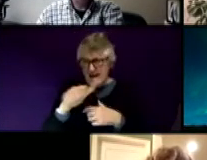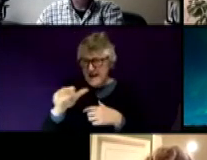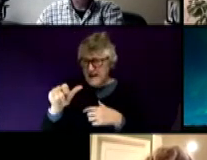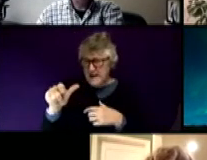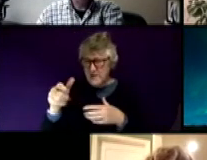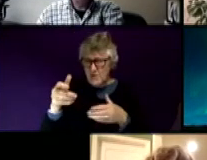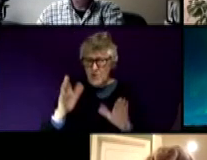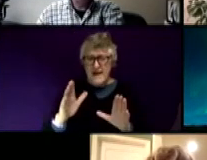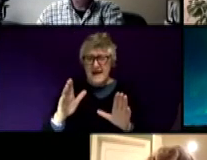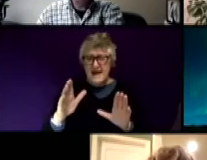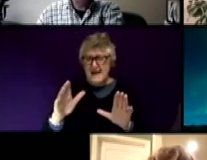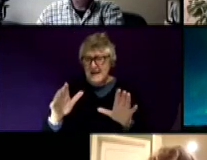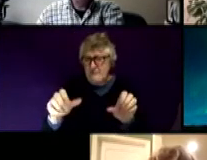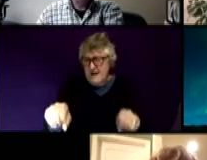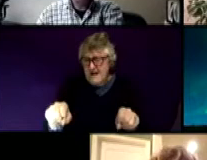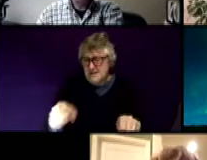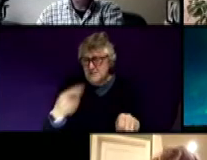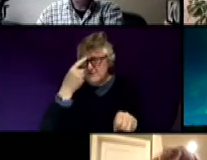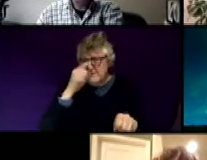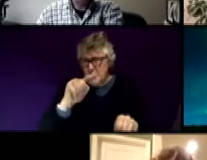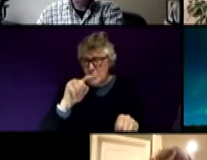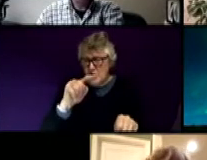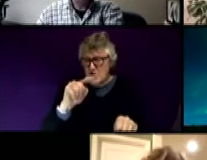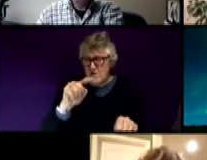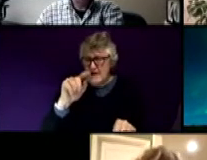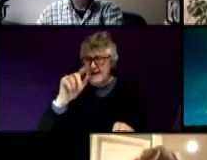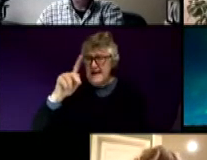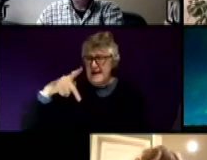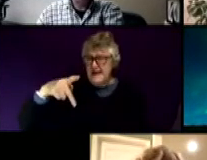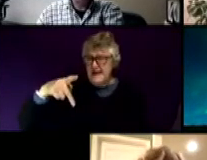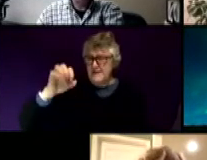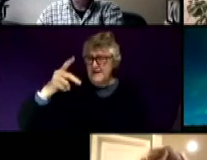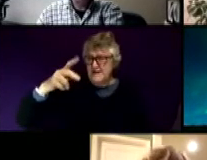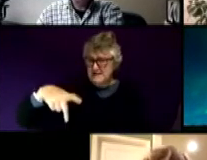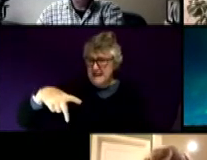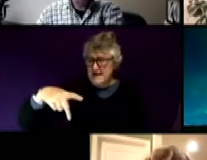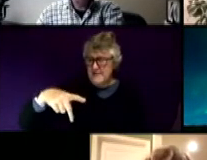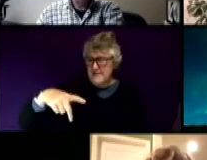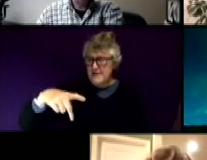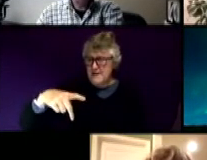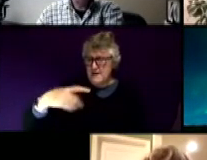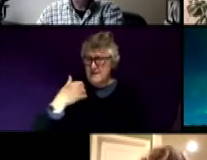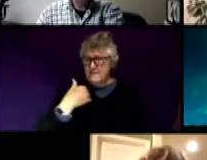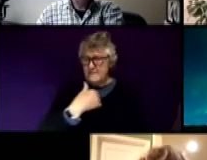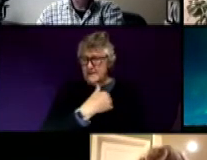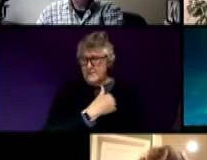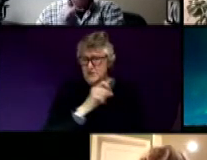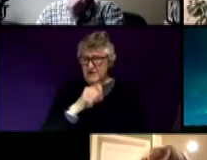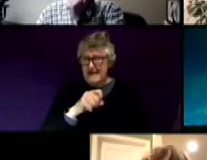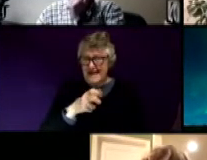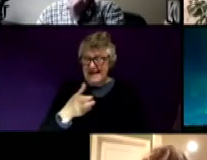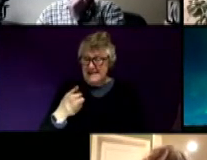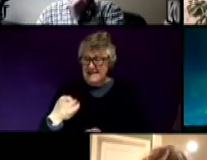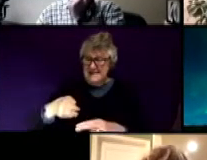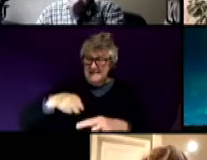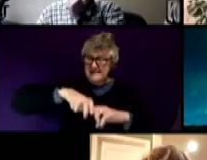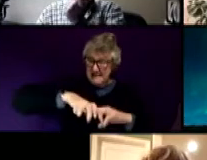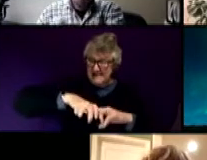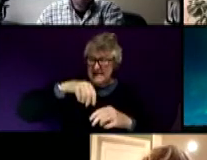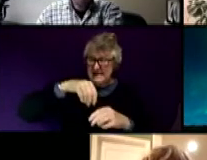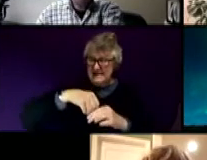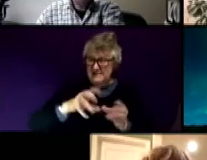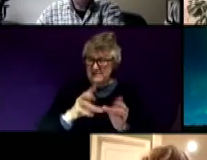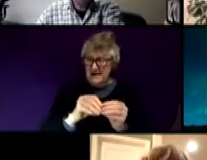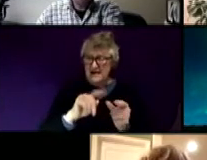each of these negotiations so I can bring it back to my PCCEP members? Or is this something that's out of control? Because I